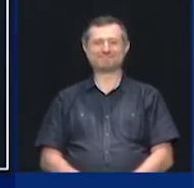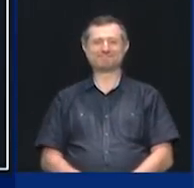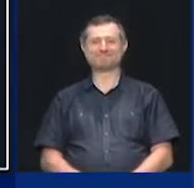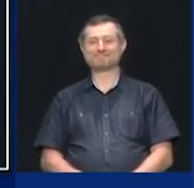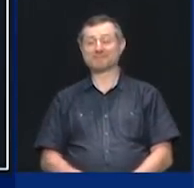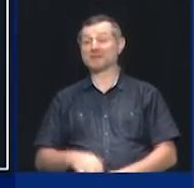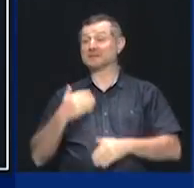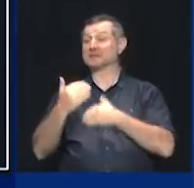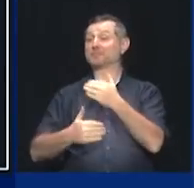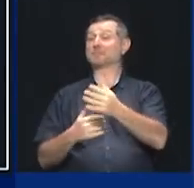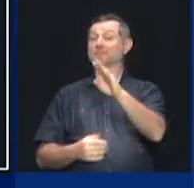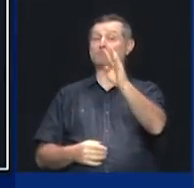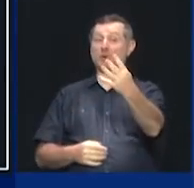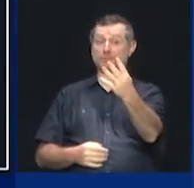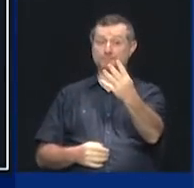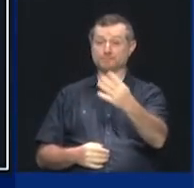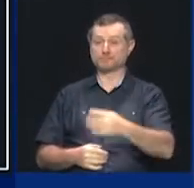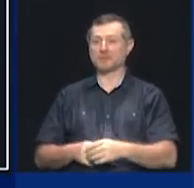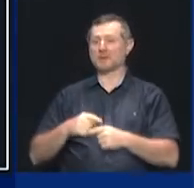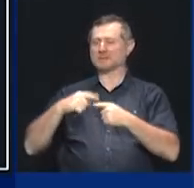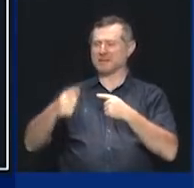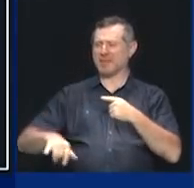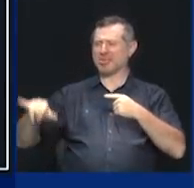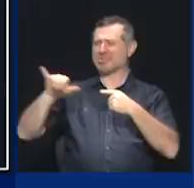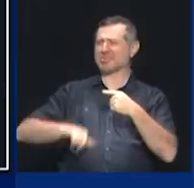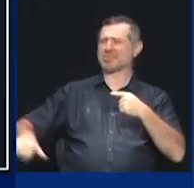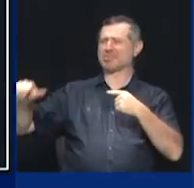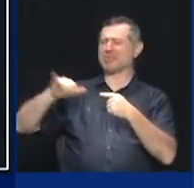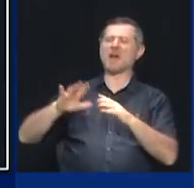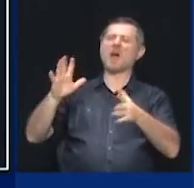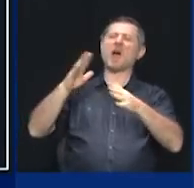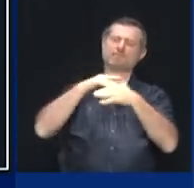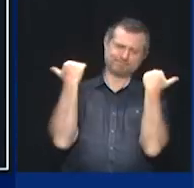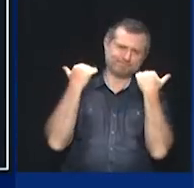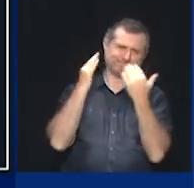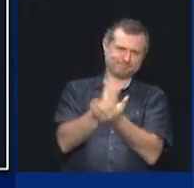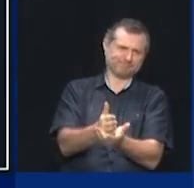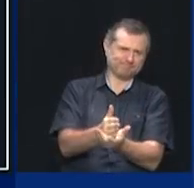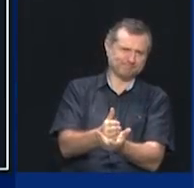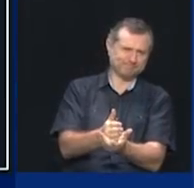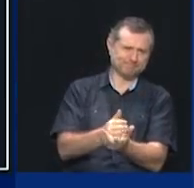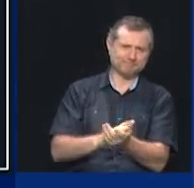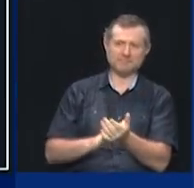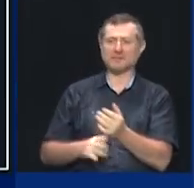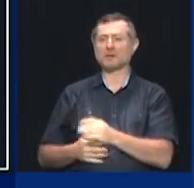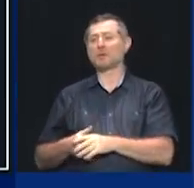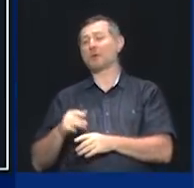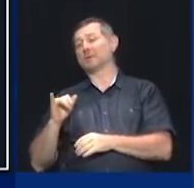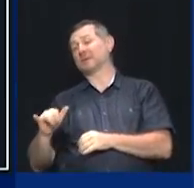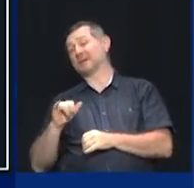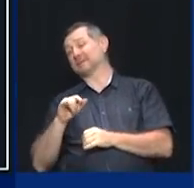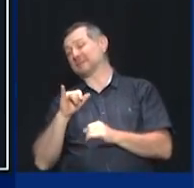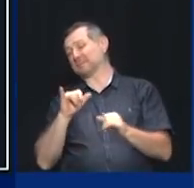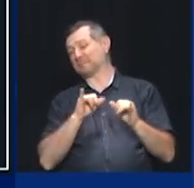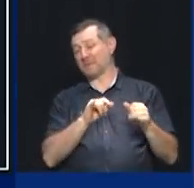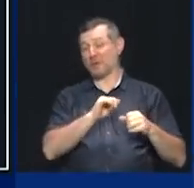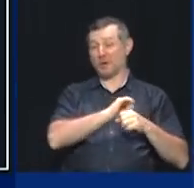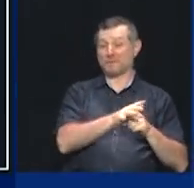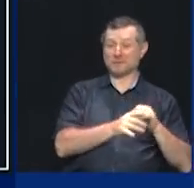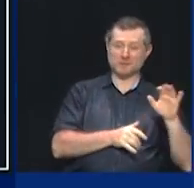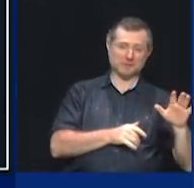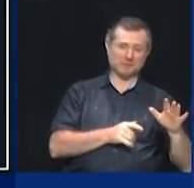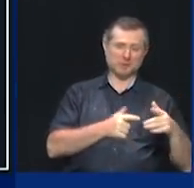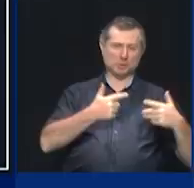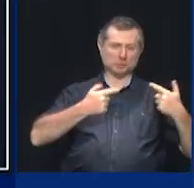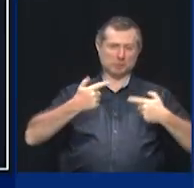Step four. Break the cycle of escalating violence. Like COVID, gun violence